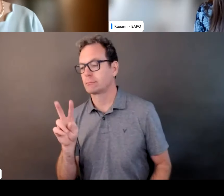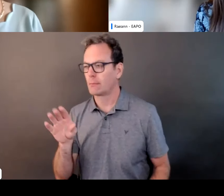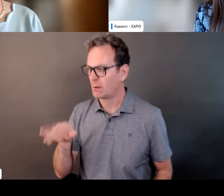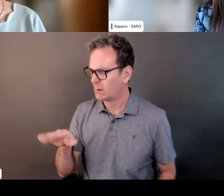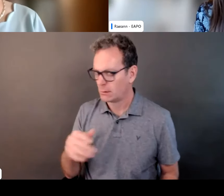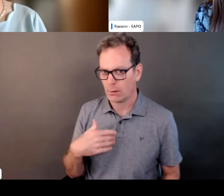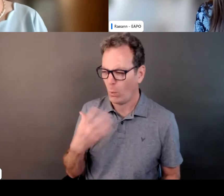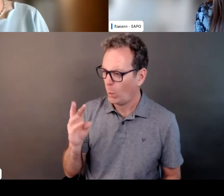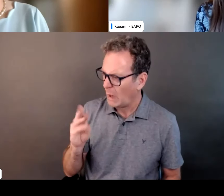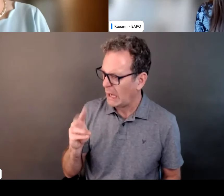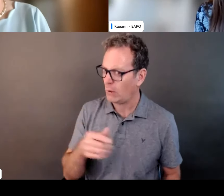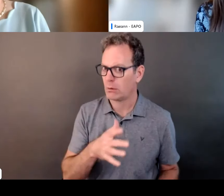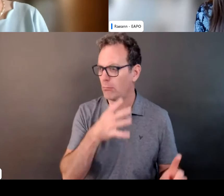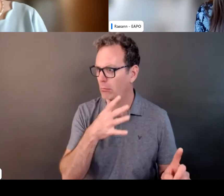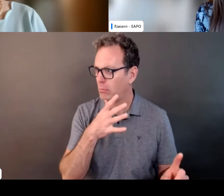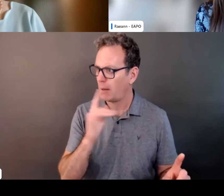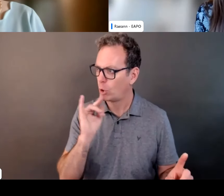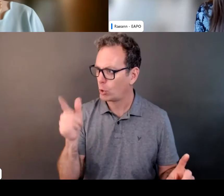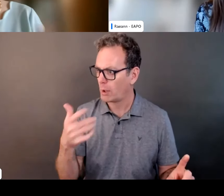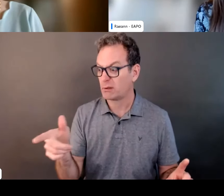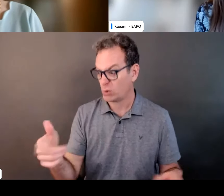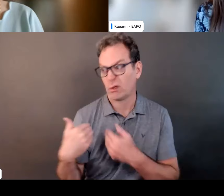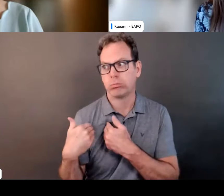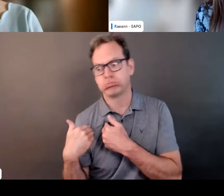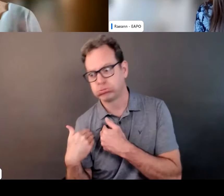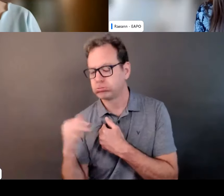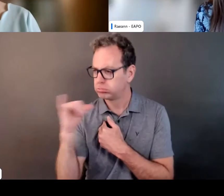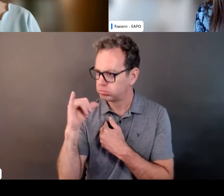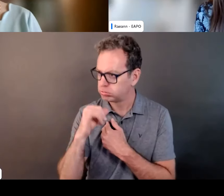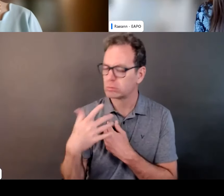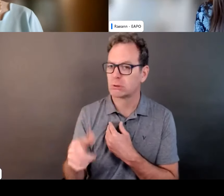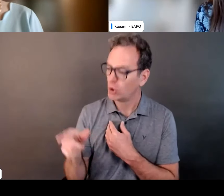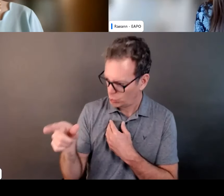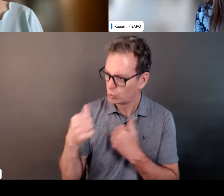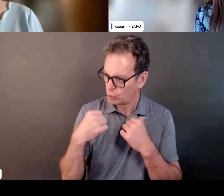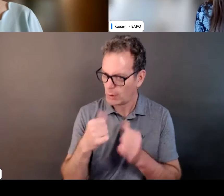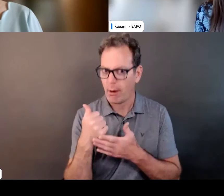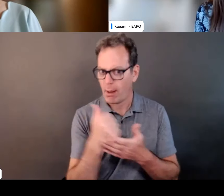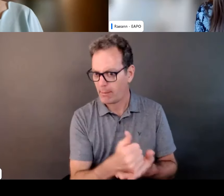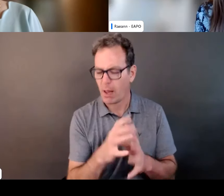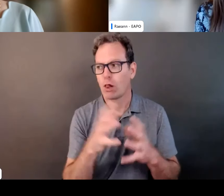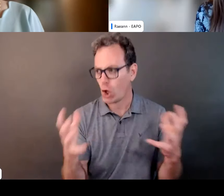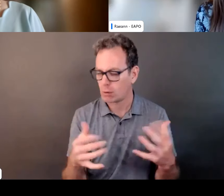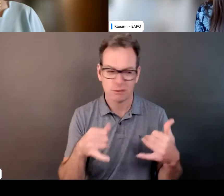of correcting her and trying to help her understand the reality of things, even though she can't understand it.